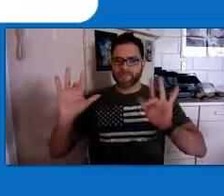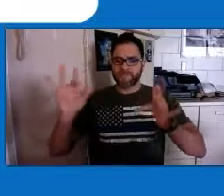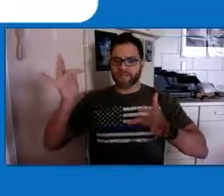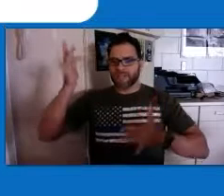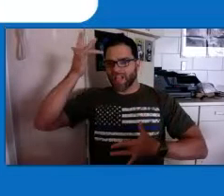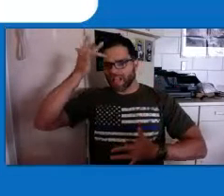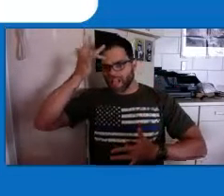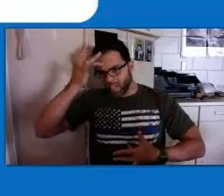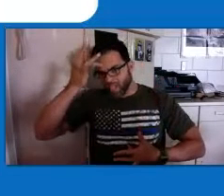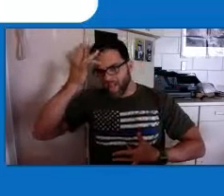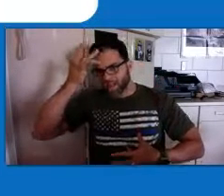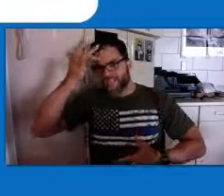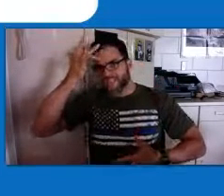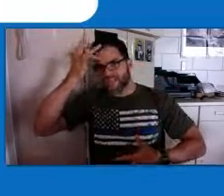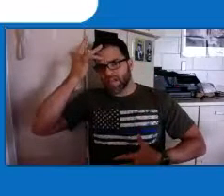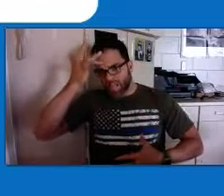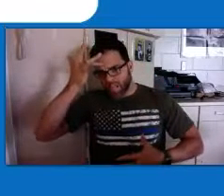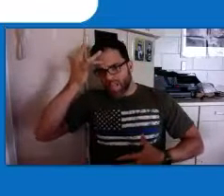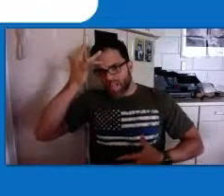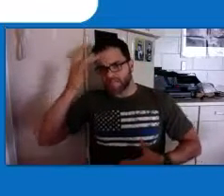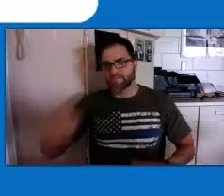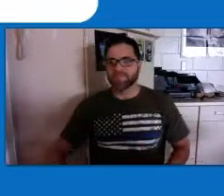Middle finger. Sick.